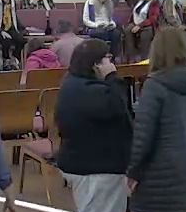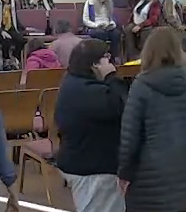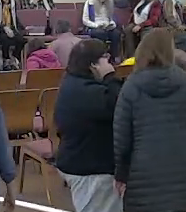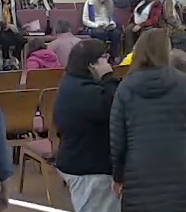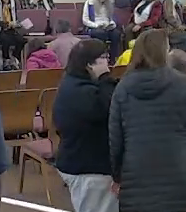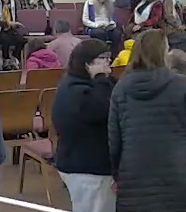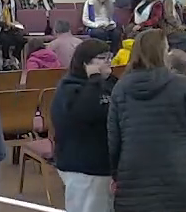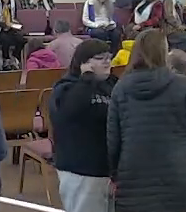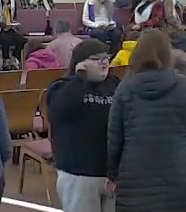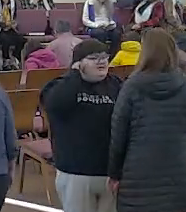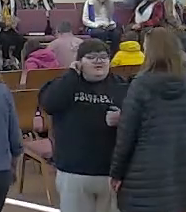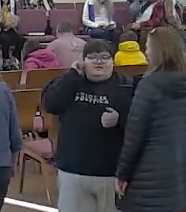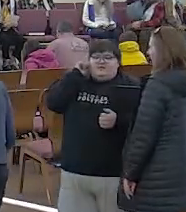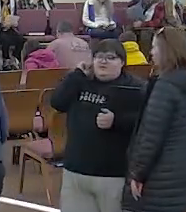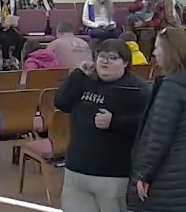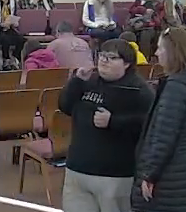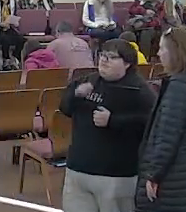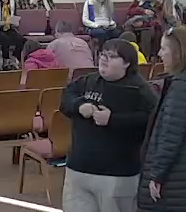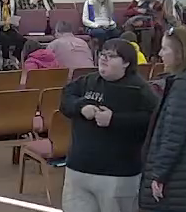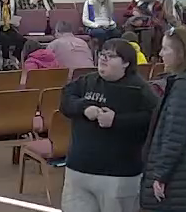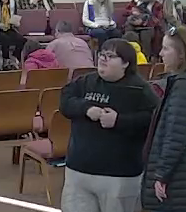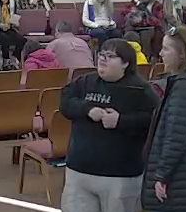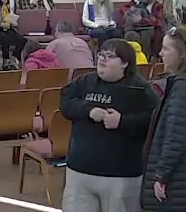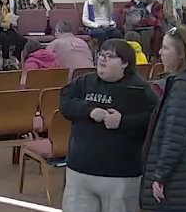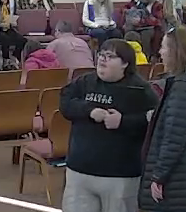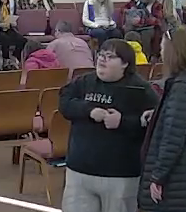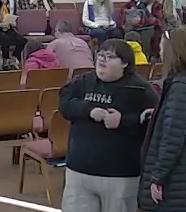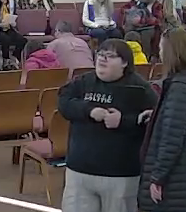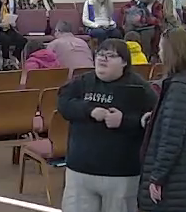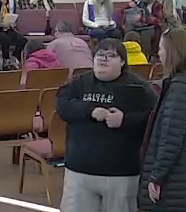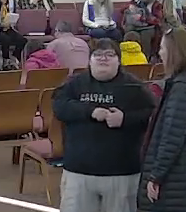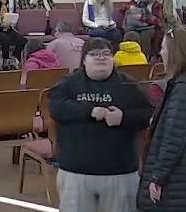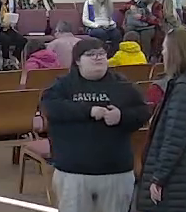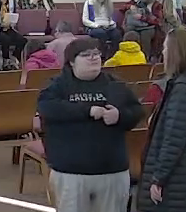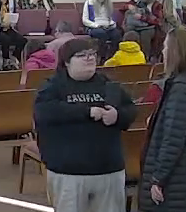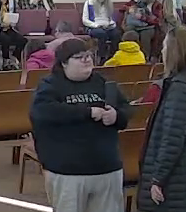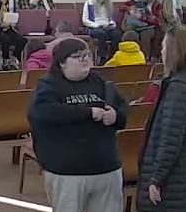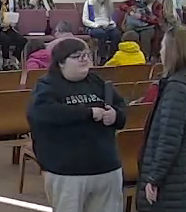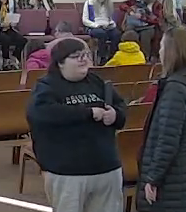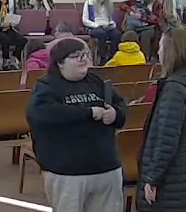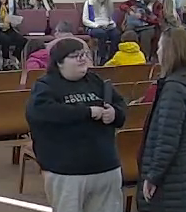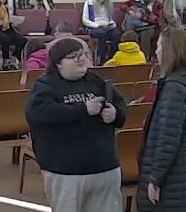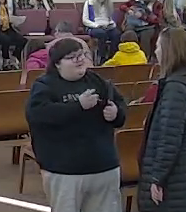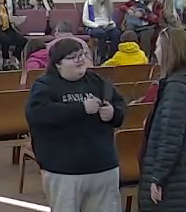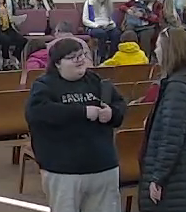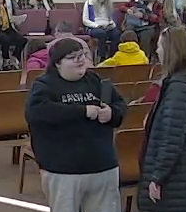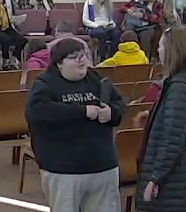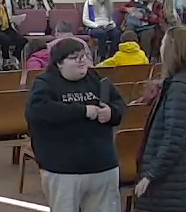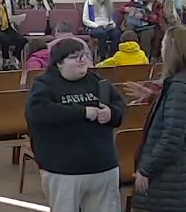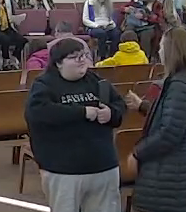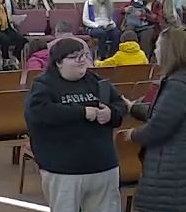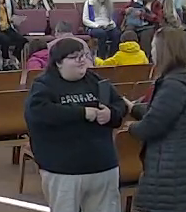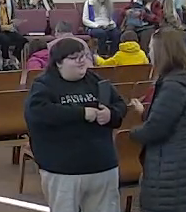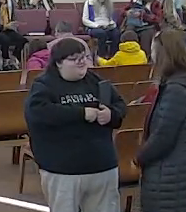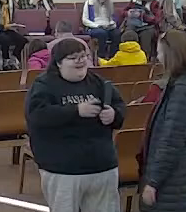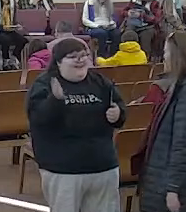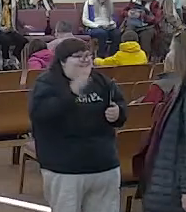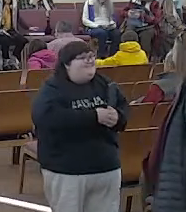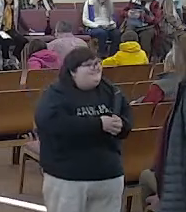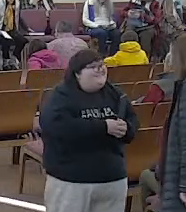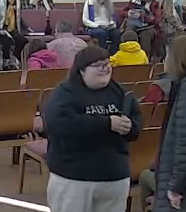wet and dry dog food with some kind of human food. And then Well, he'll you're eat it. expensive But if compared to it's the